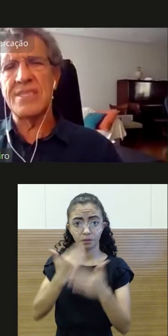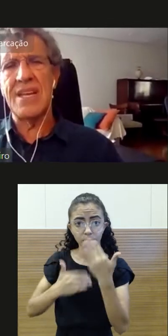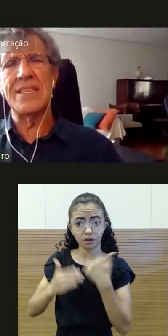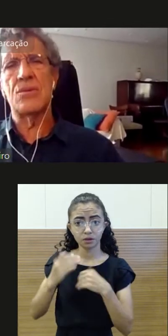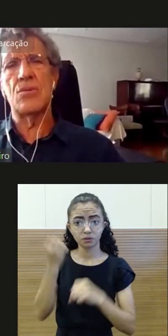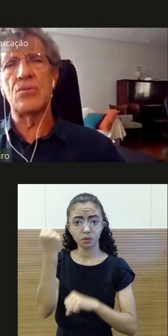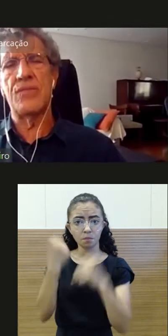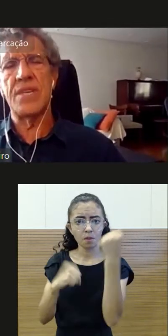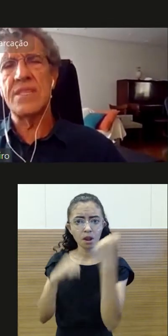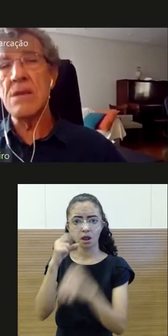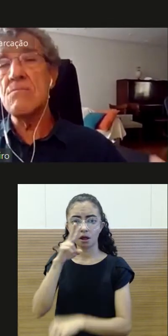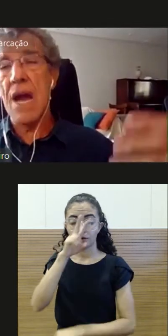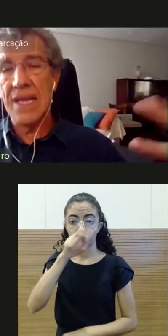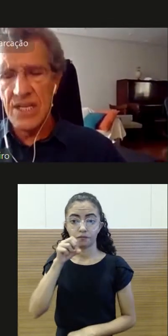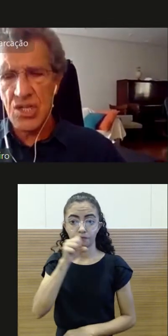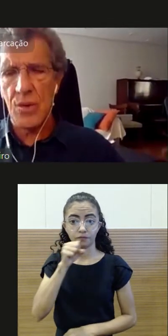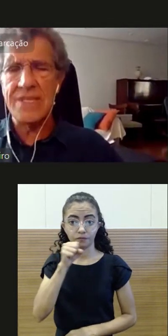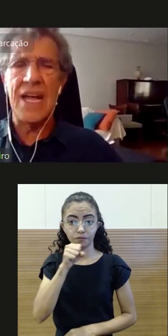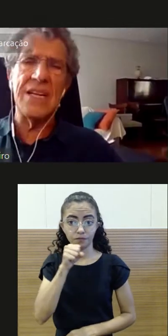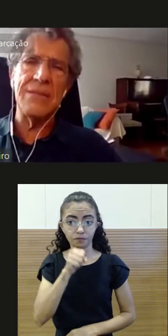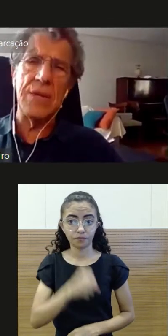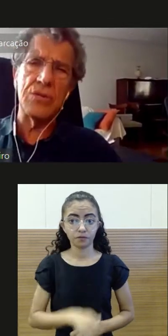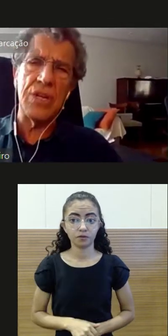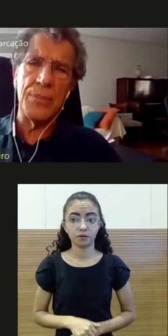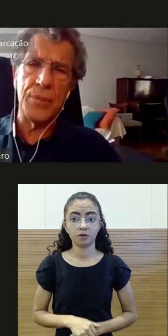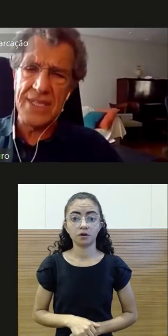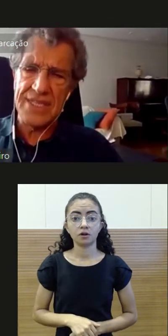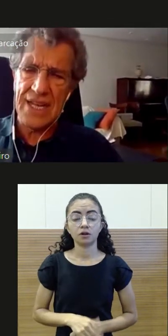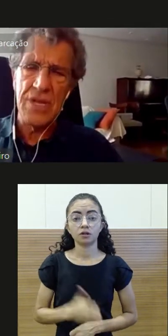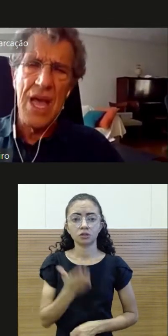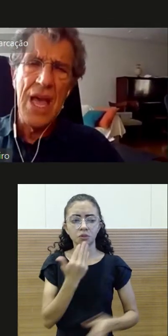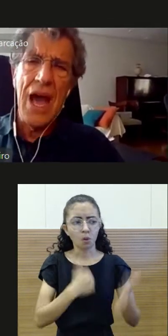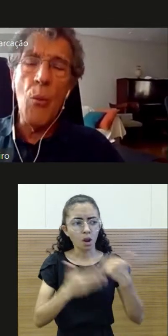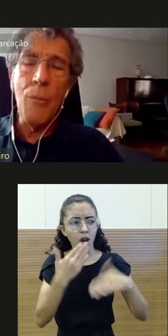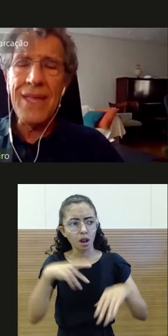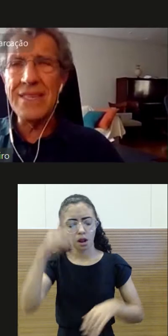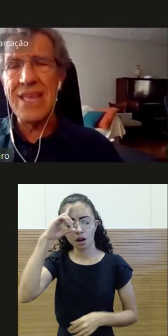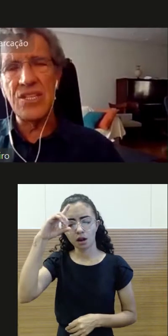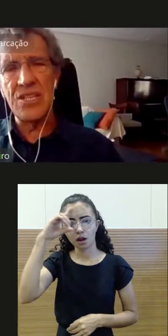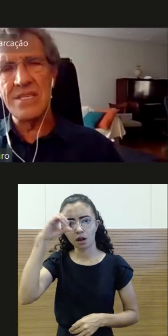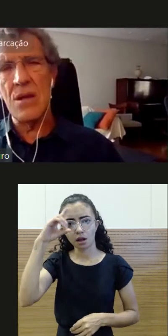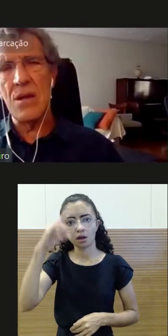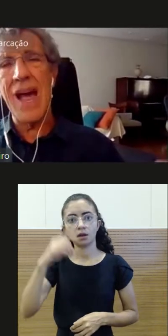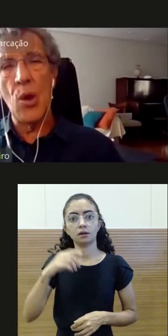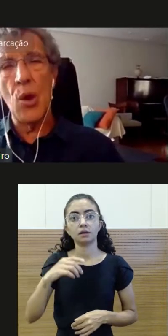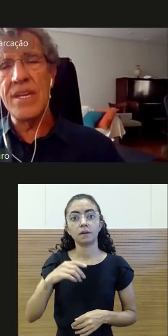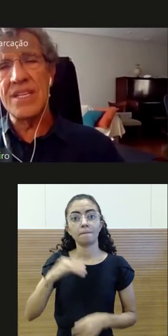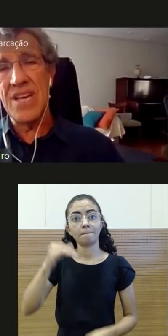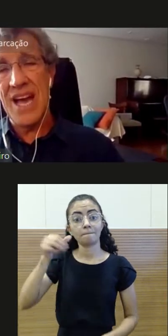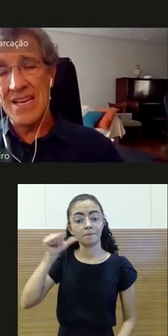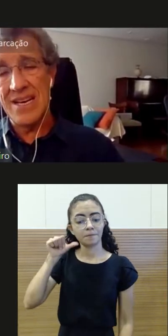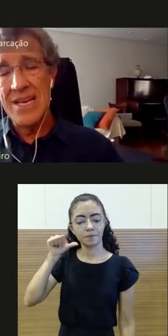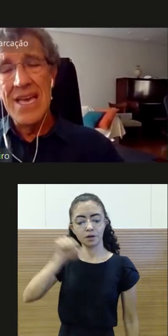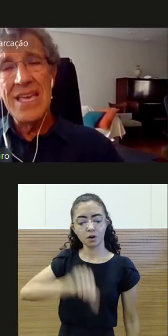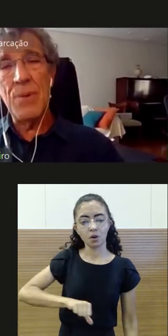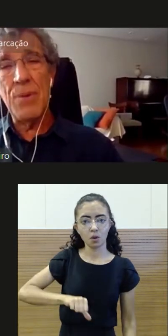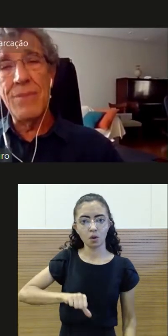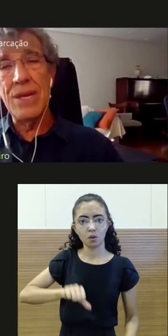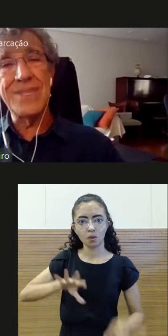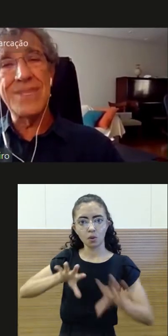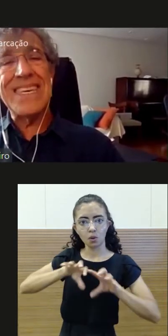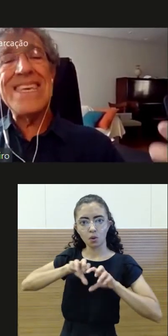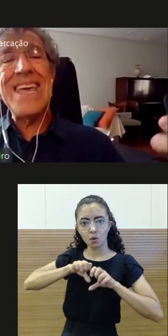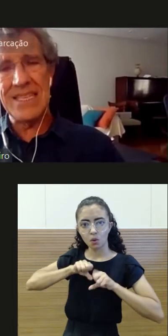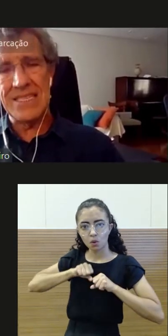way that ultra-processed diets, when you have a great quantity, increases